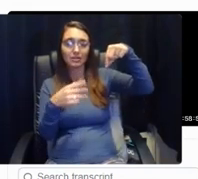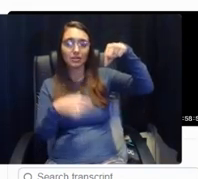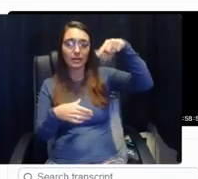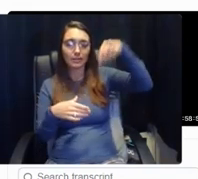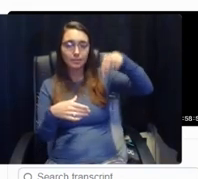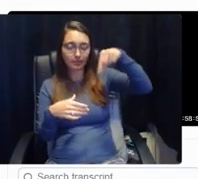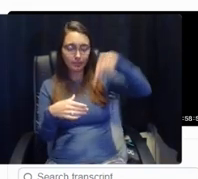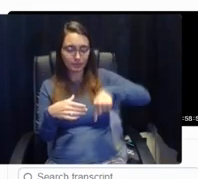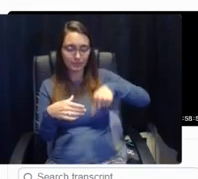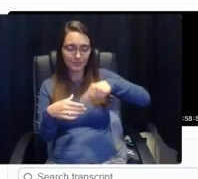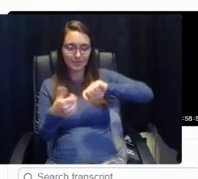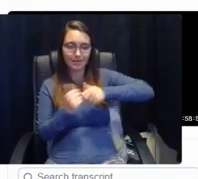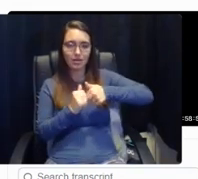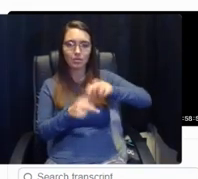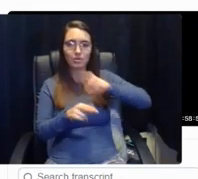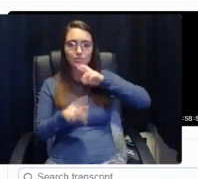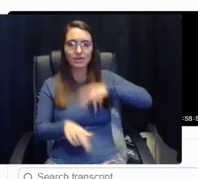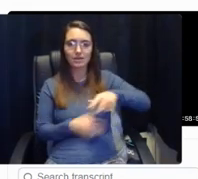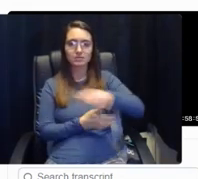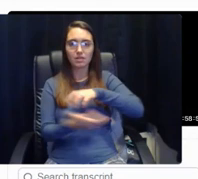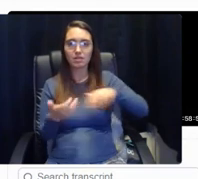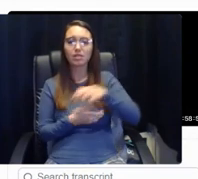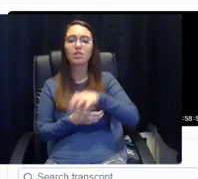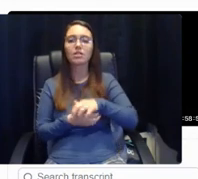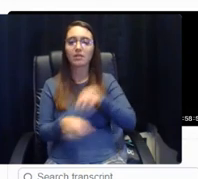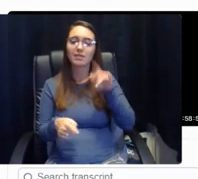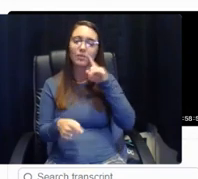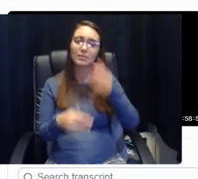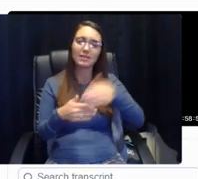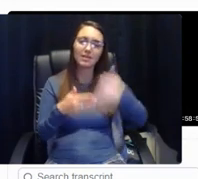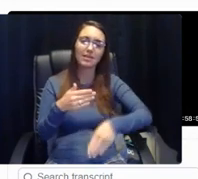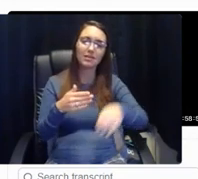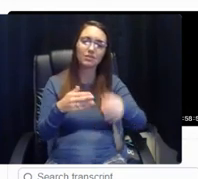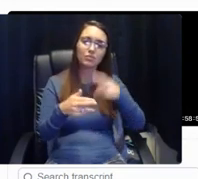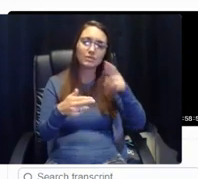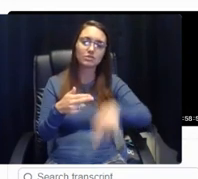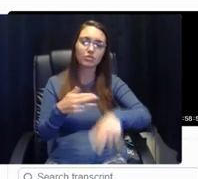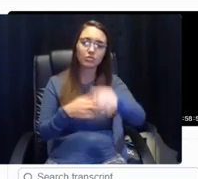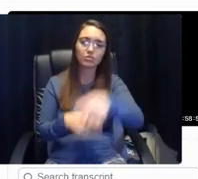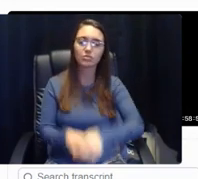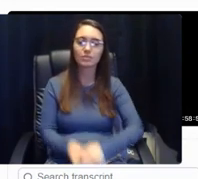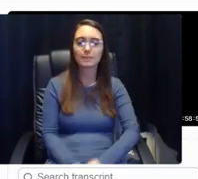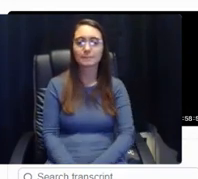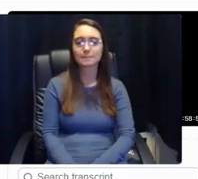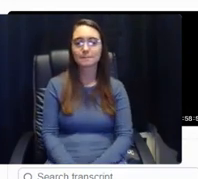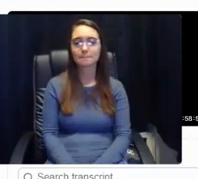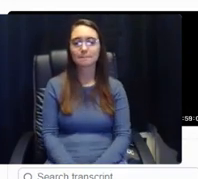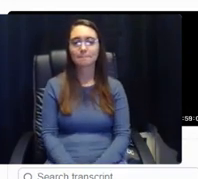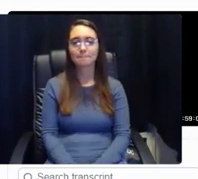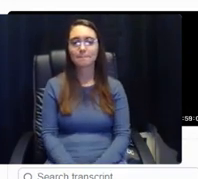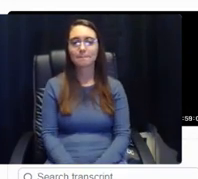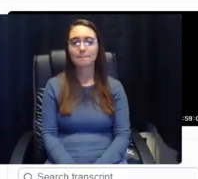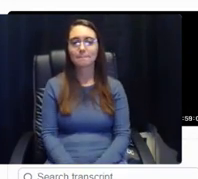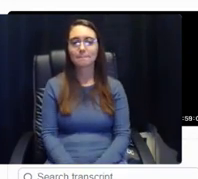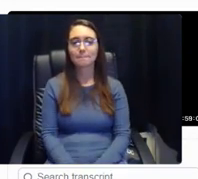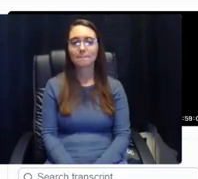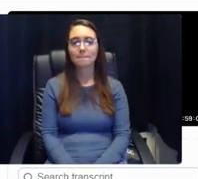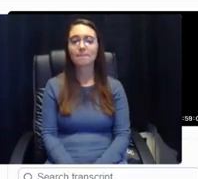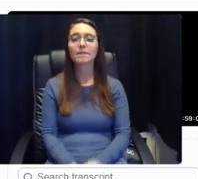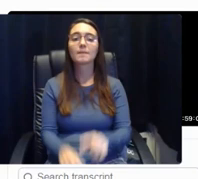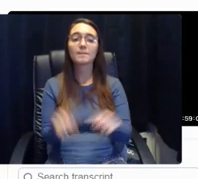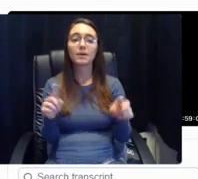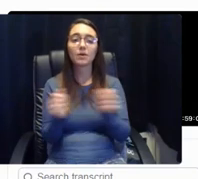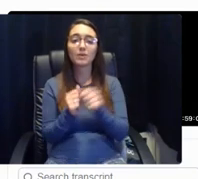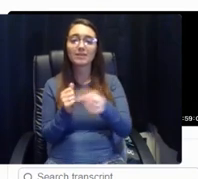beaker. So what in the burette is what in the beaker, and this is the end result. Turn out in this case, you have a